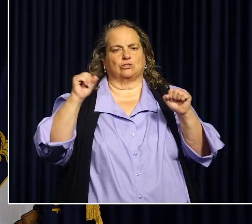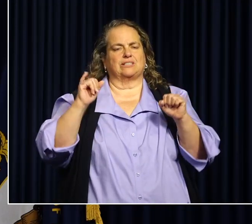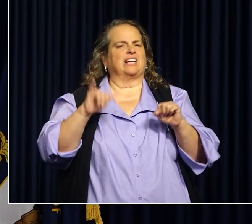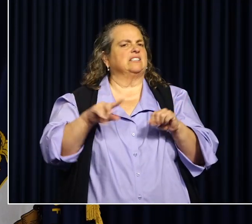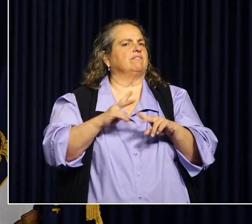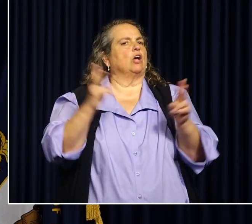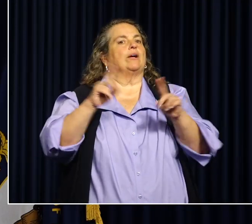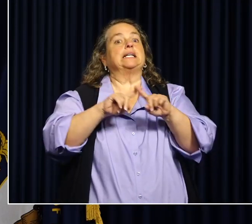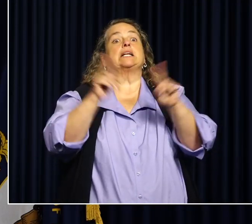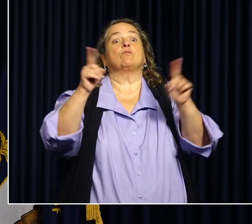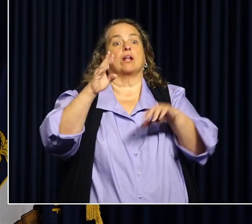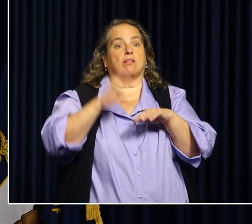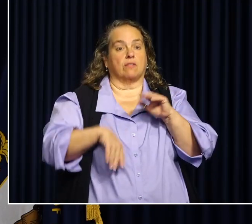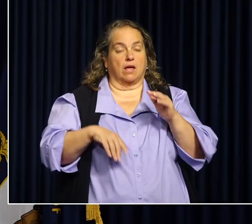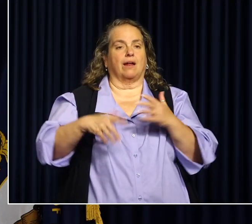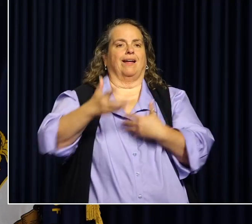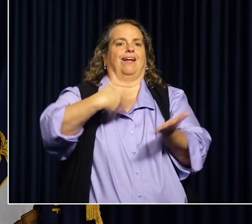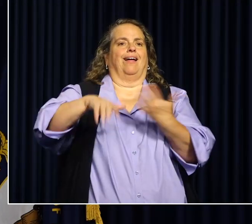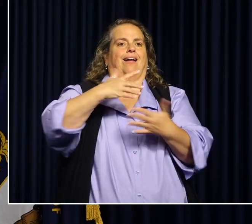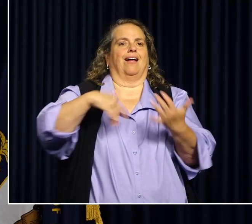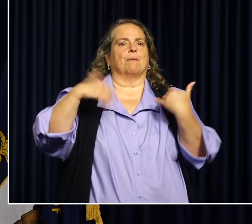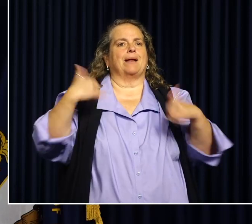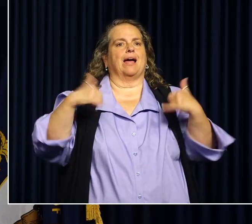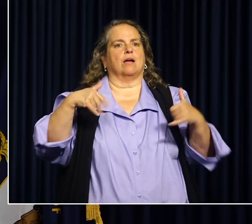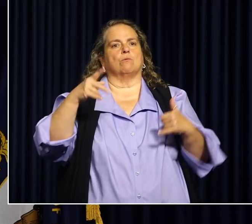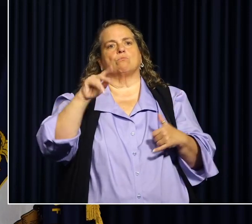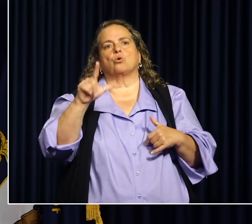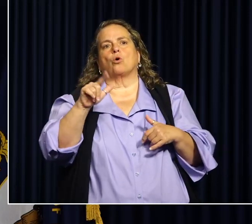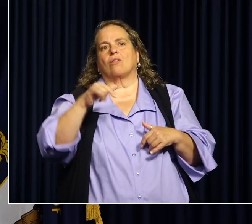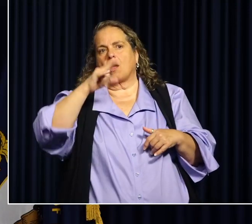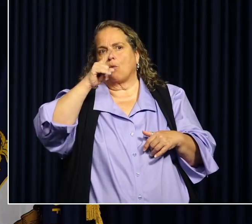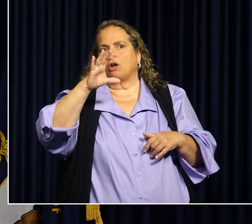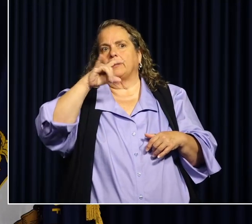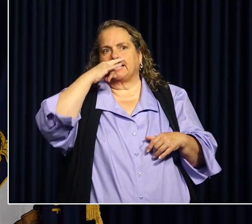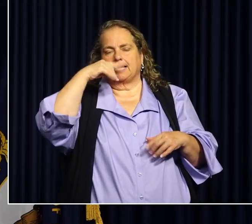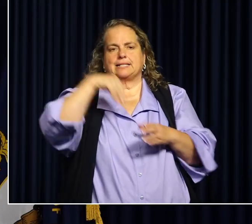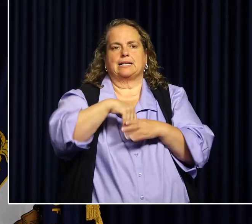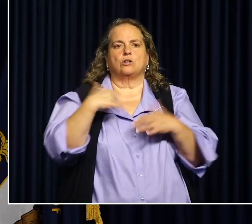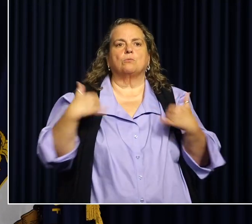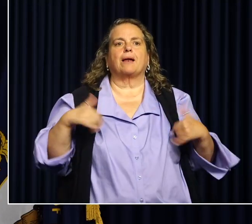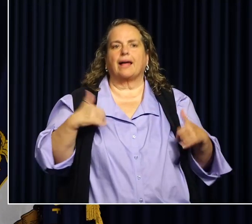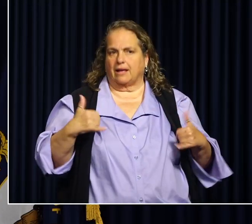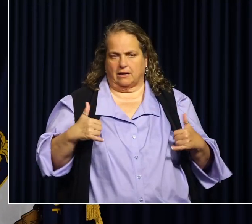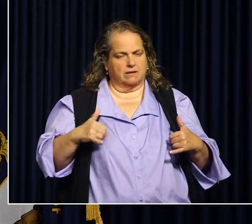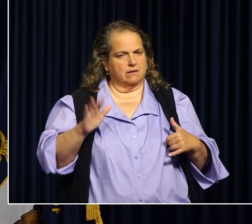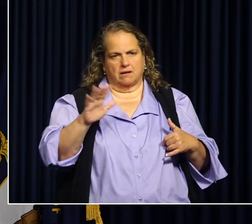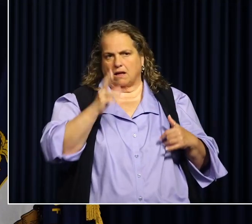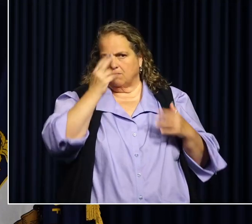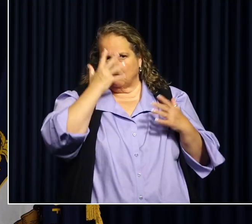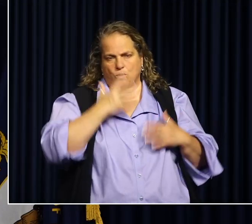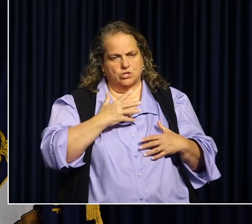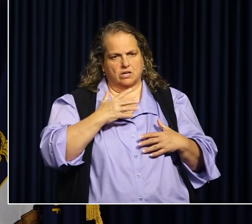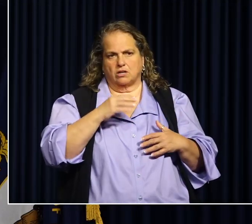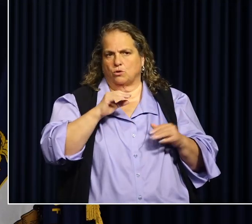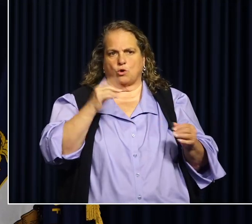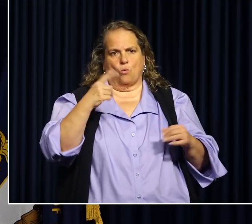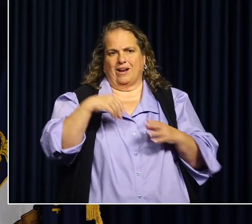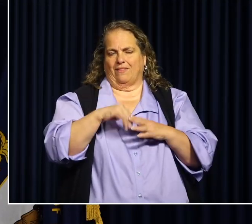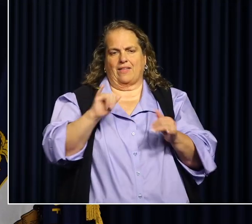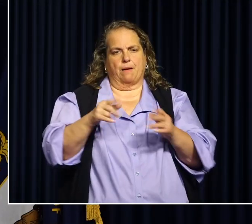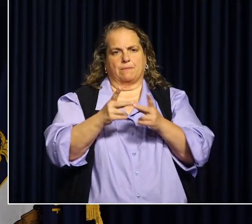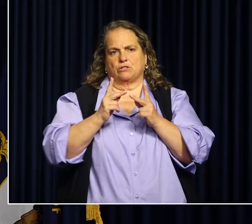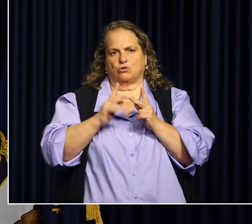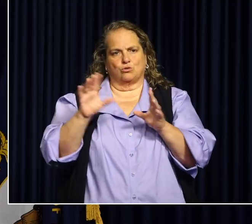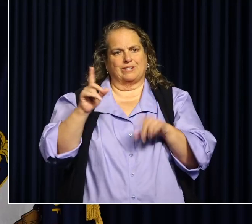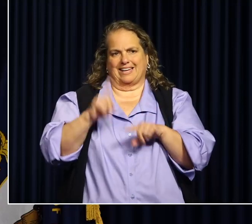different than a pool that has 100 kids in it that we know, unfortunately, aren't in that position to do social